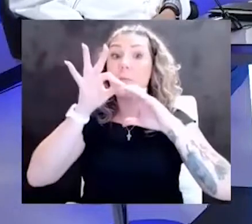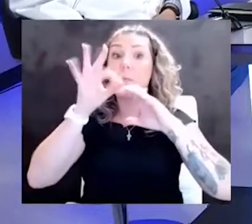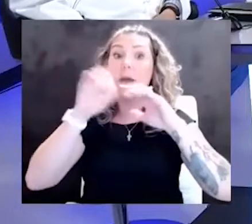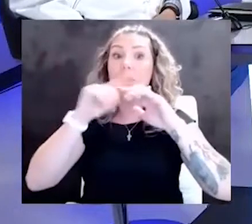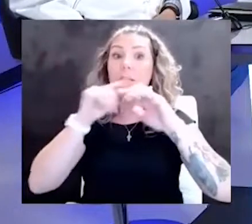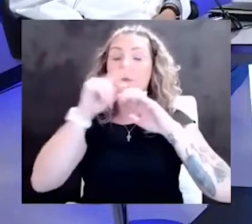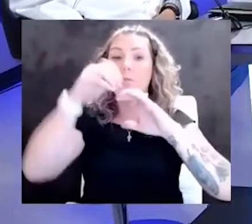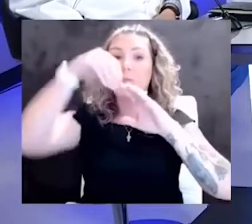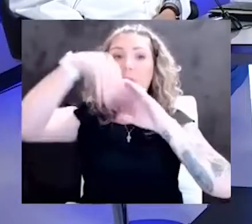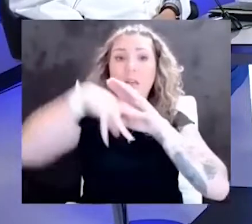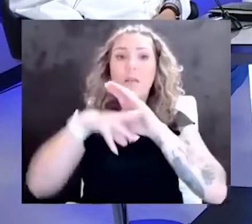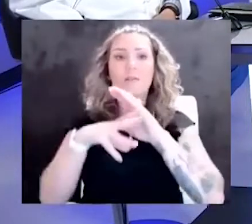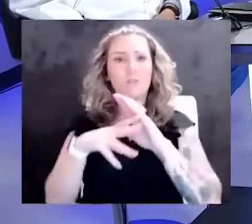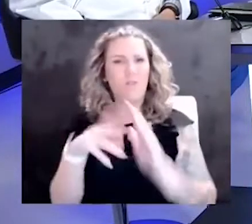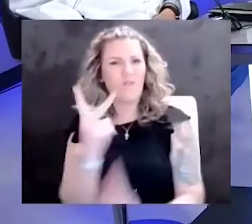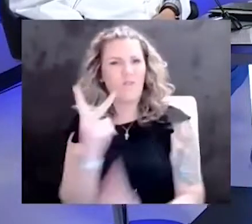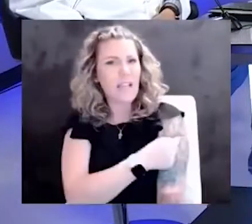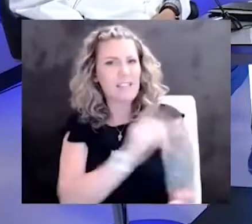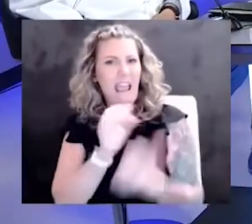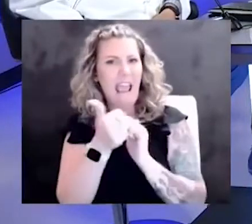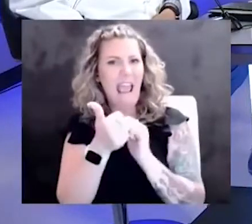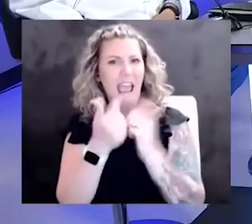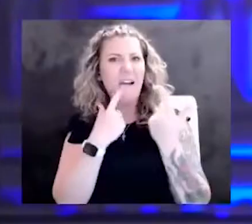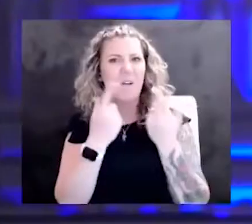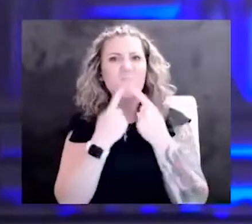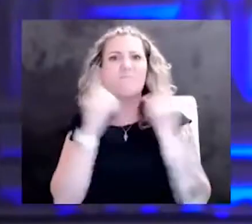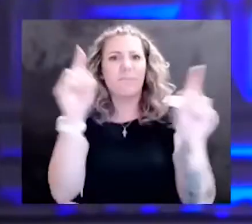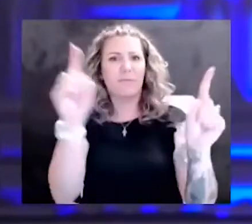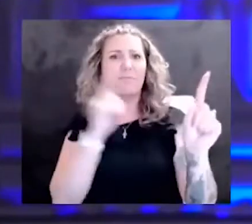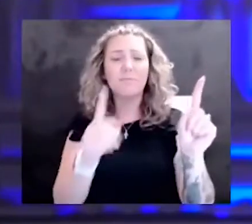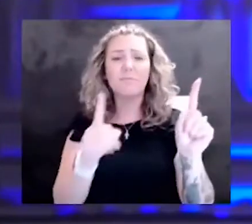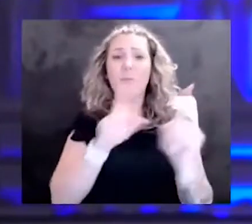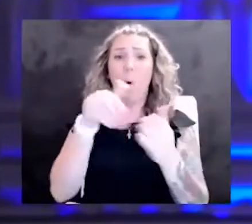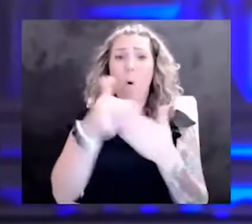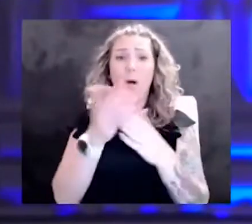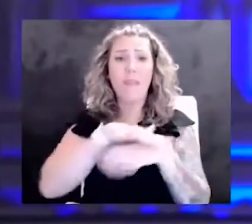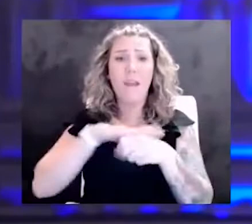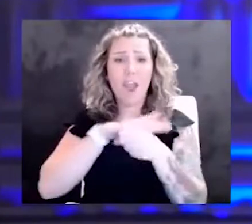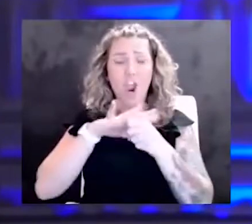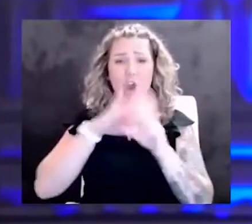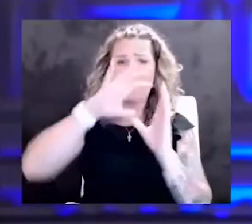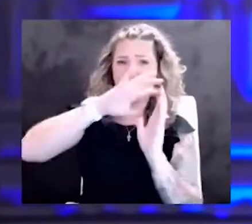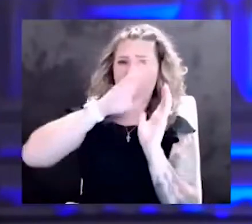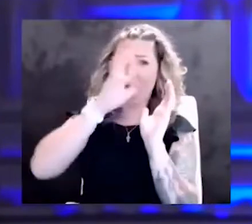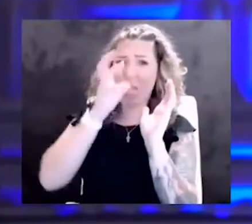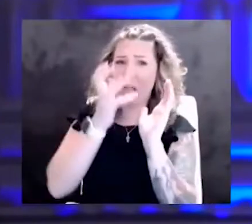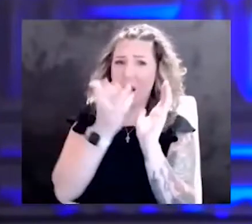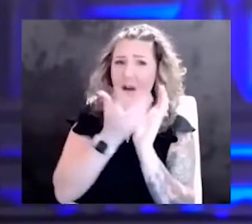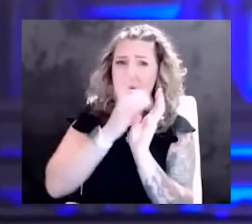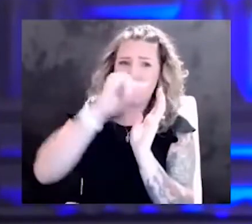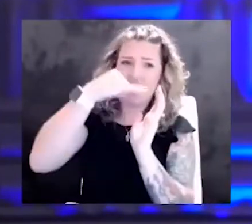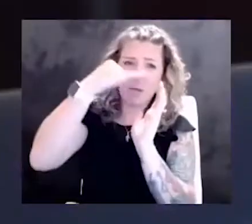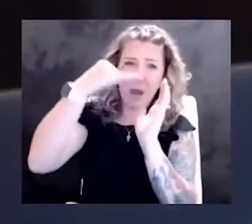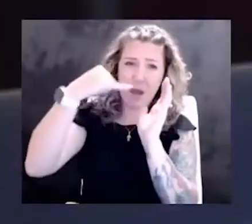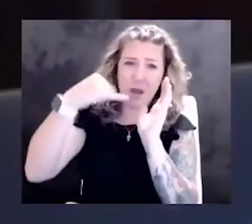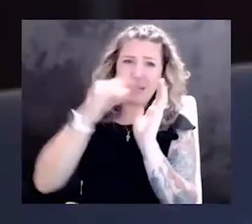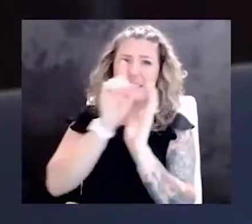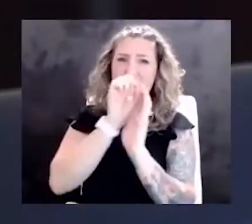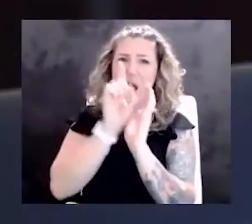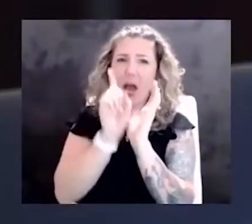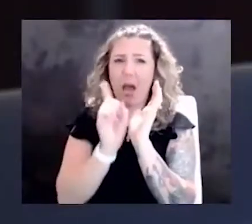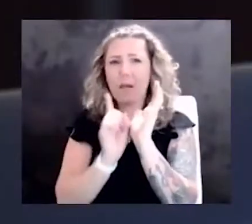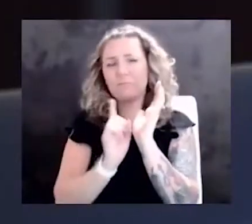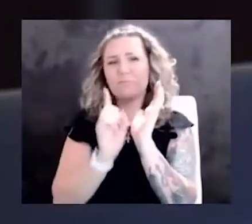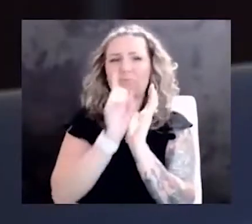So all of those little areas on the spike protein, there are quite a few of them. They are basically chopped up in